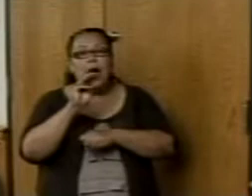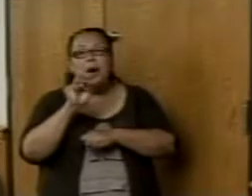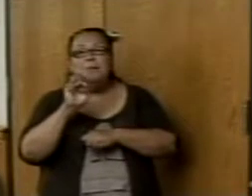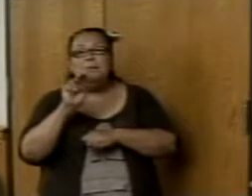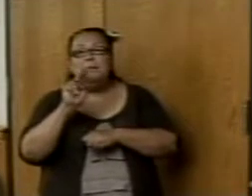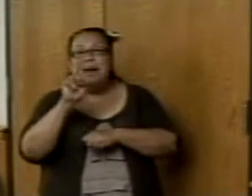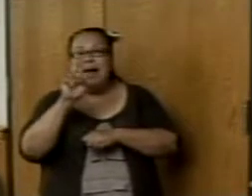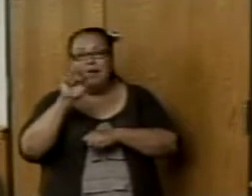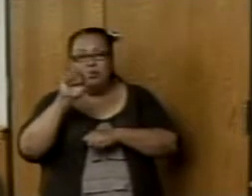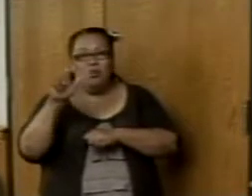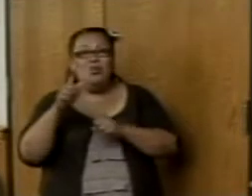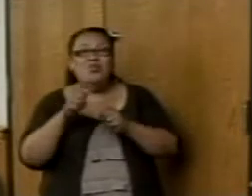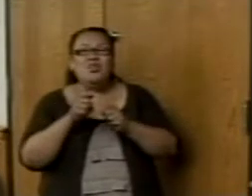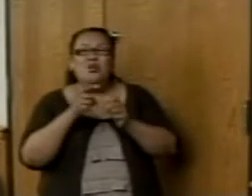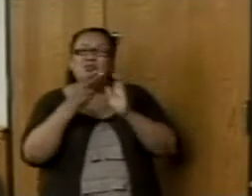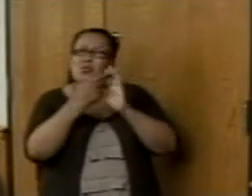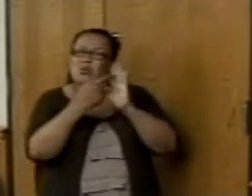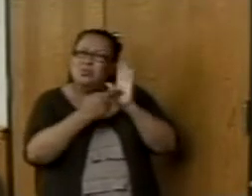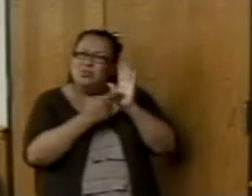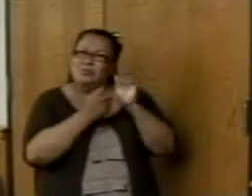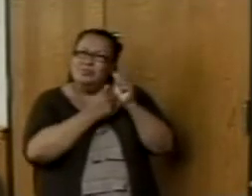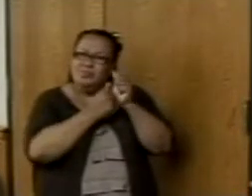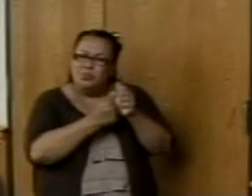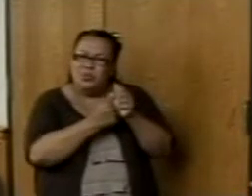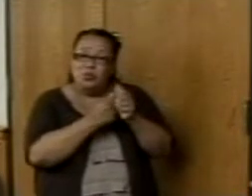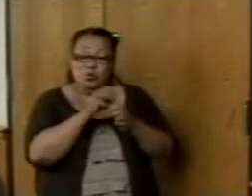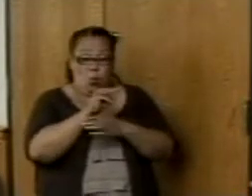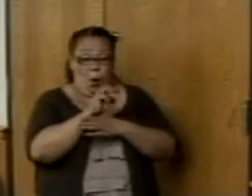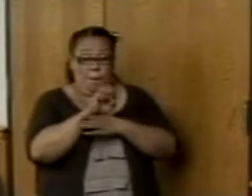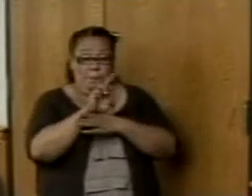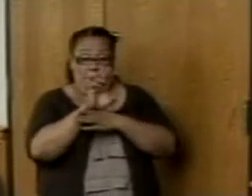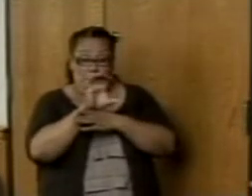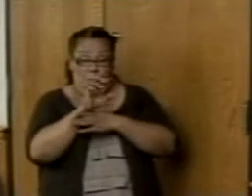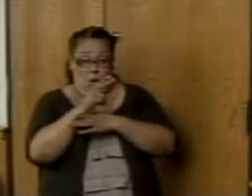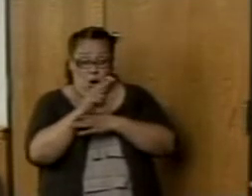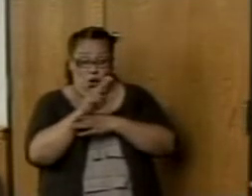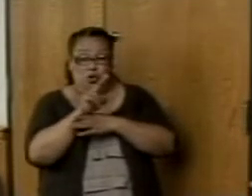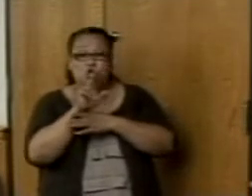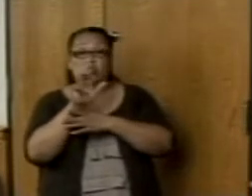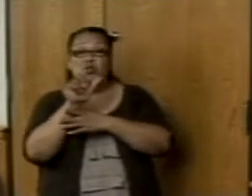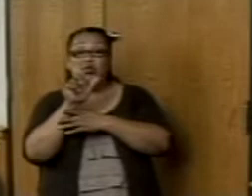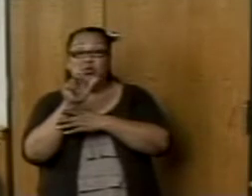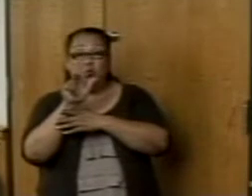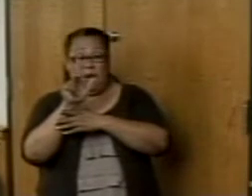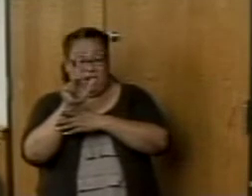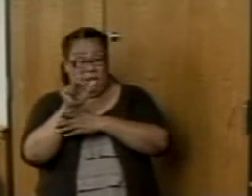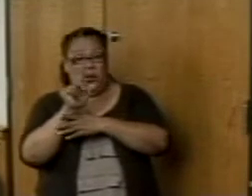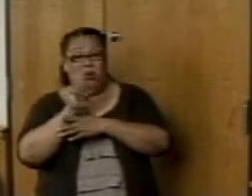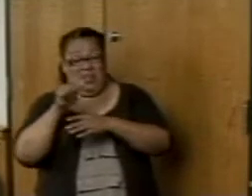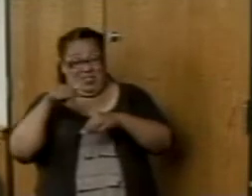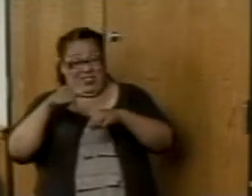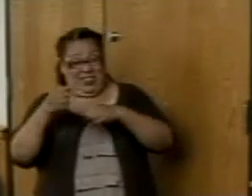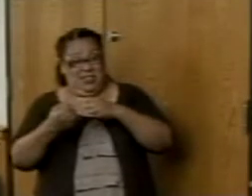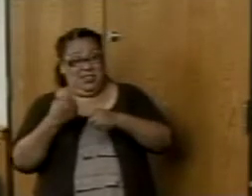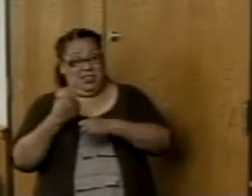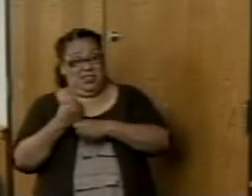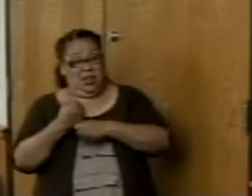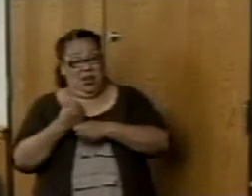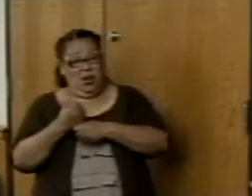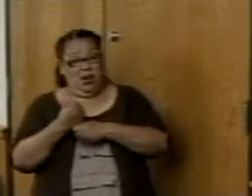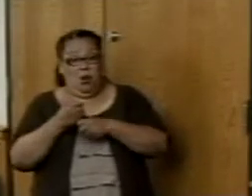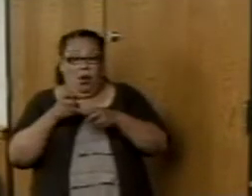for the Transportation Department. And further, on March 23rd of this year, Mr. Rendon wished, in order to be able to streamline, based on